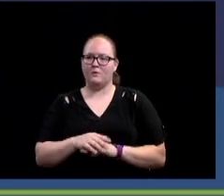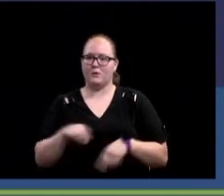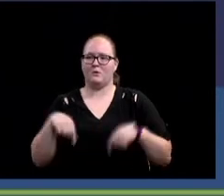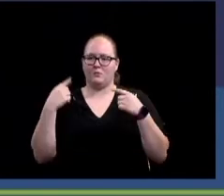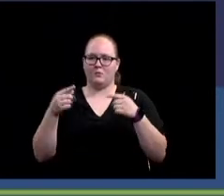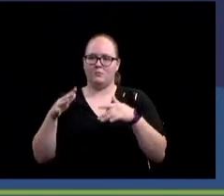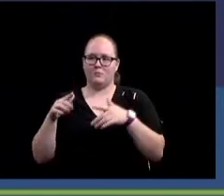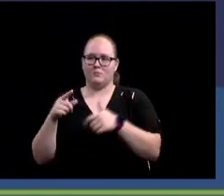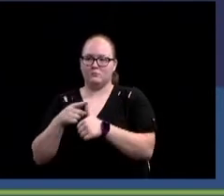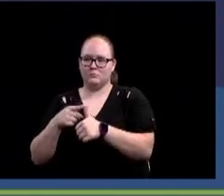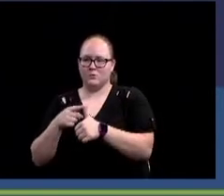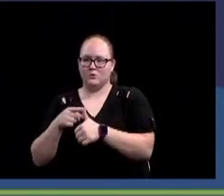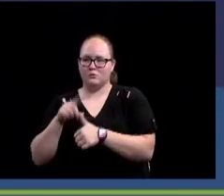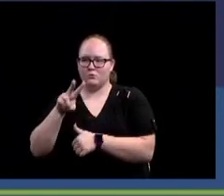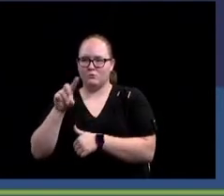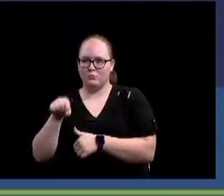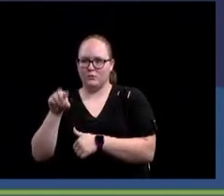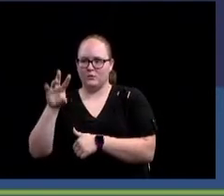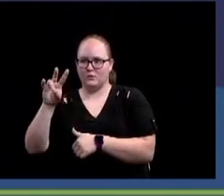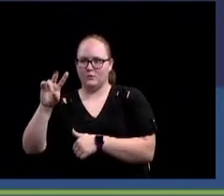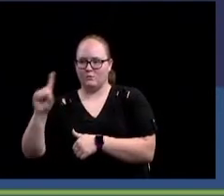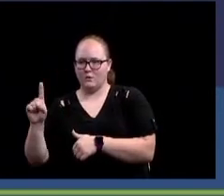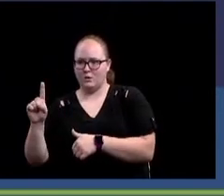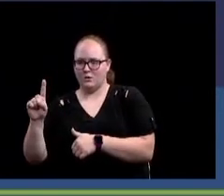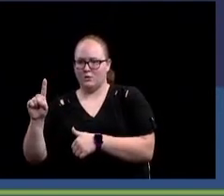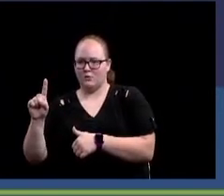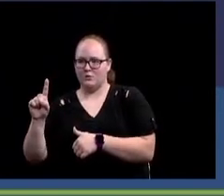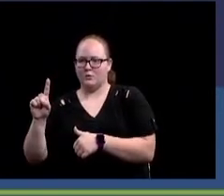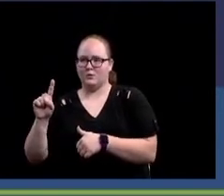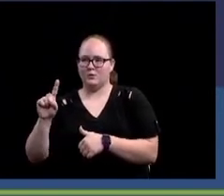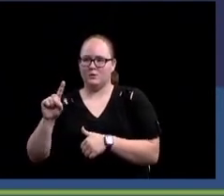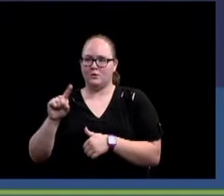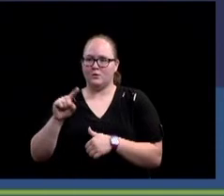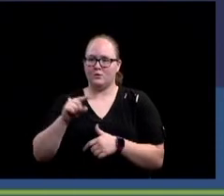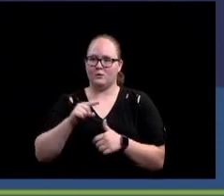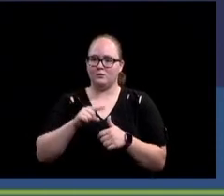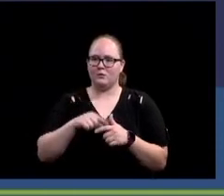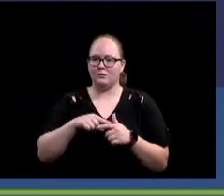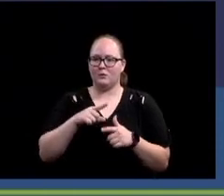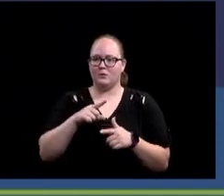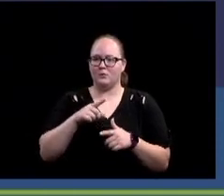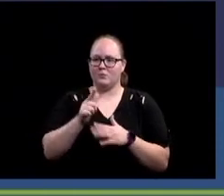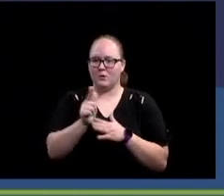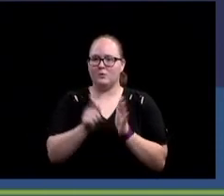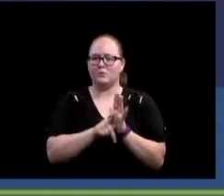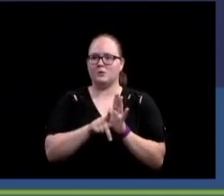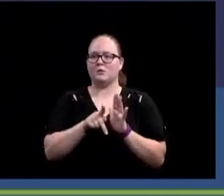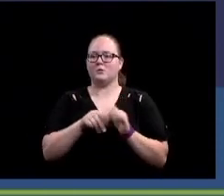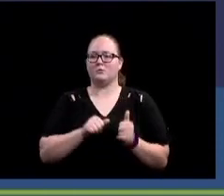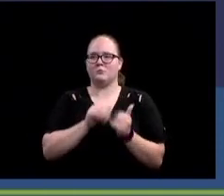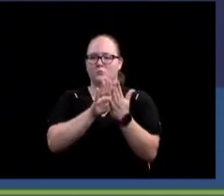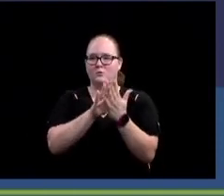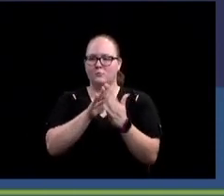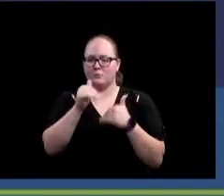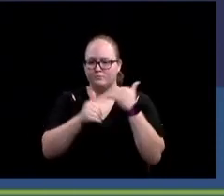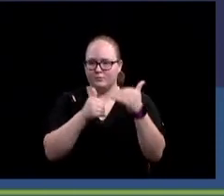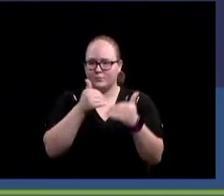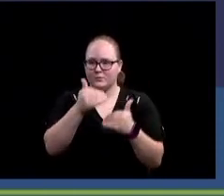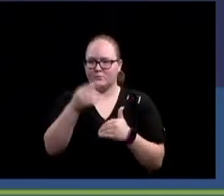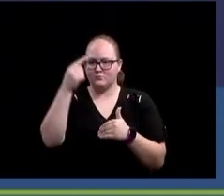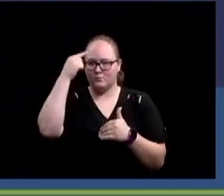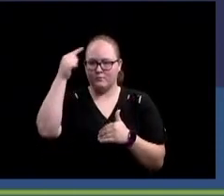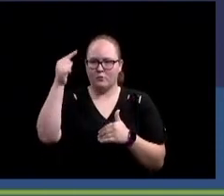law enforcement agencies policies should address procedures for implementing a layered response to mass demonstrations that